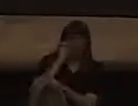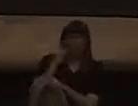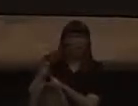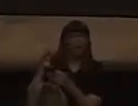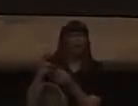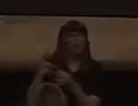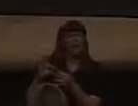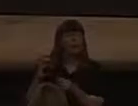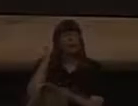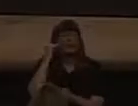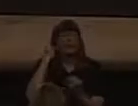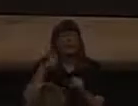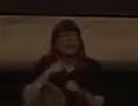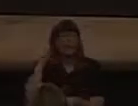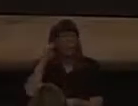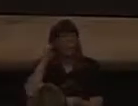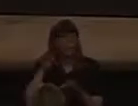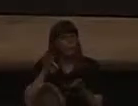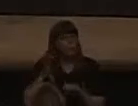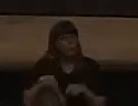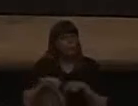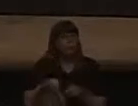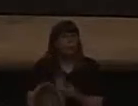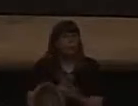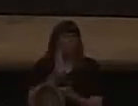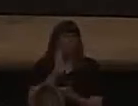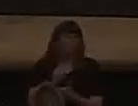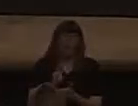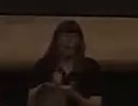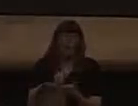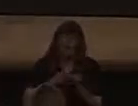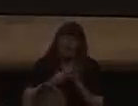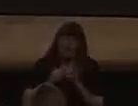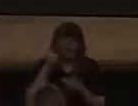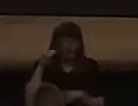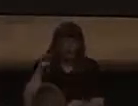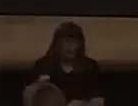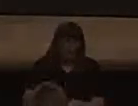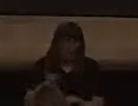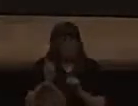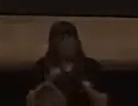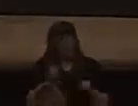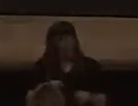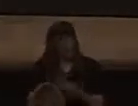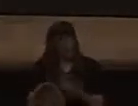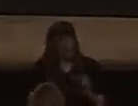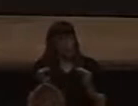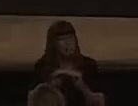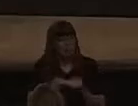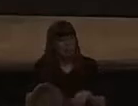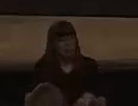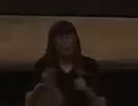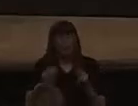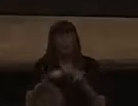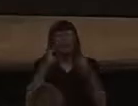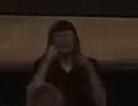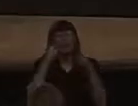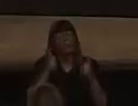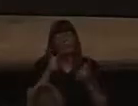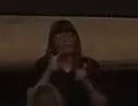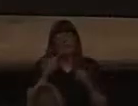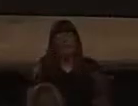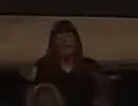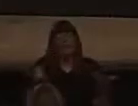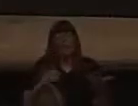said if they could have audio description of movies, it would really be meaningful to them and they would go more. And people with low vision said, "You know